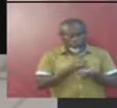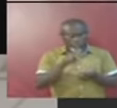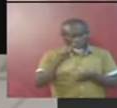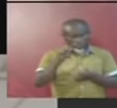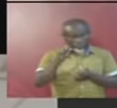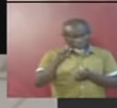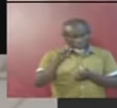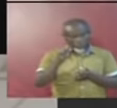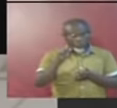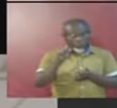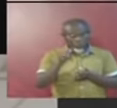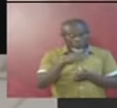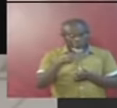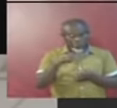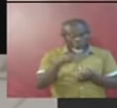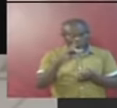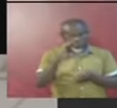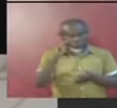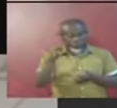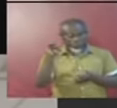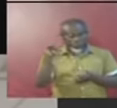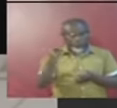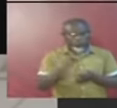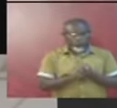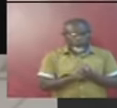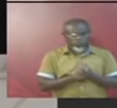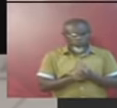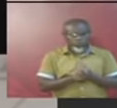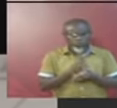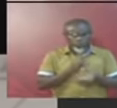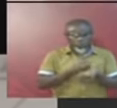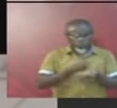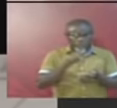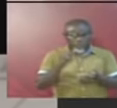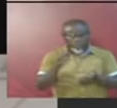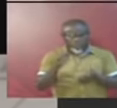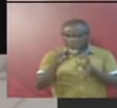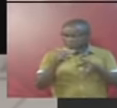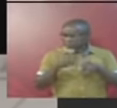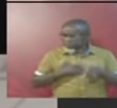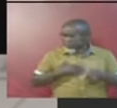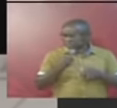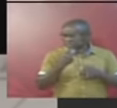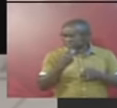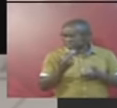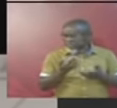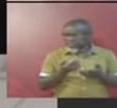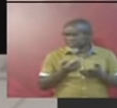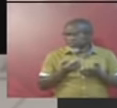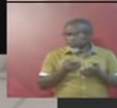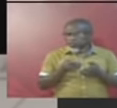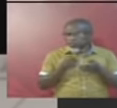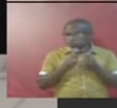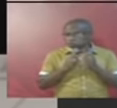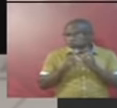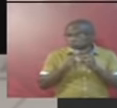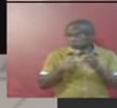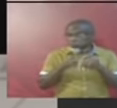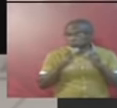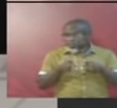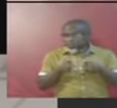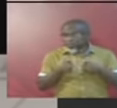CMO. Dr. Tiloksing, could you tell us, you spoke about people being at home, having